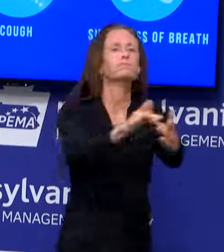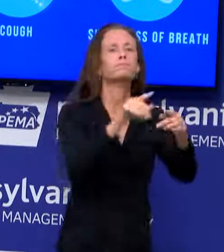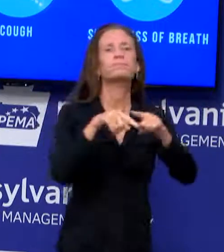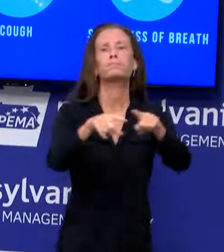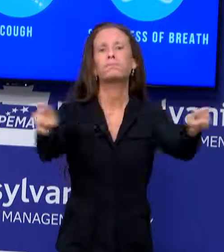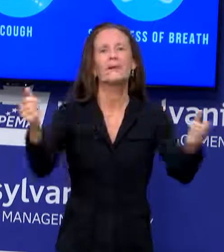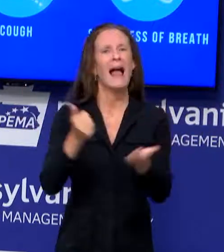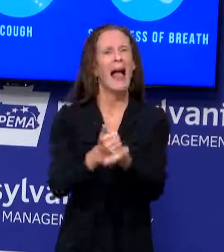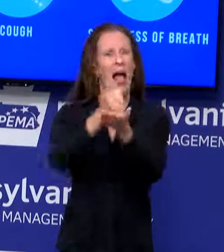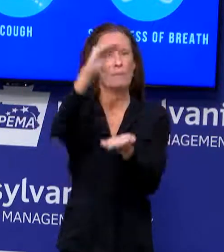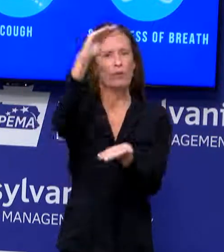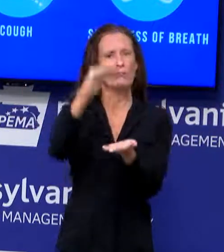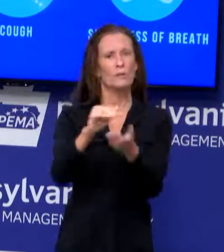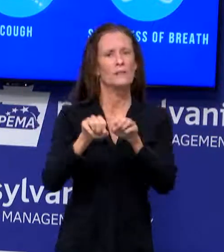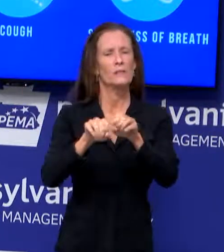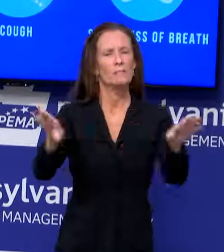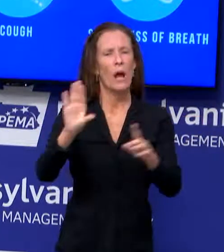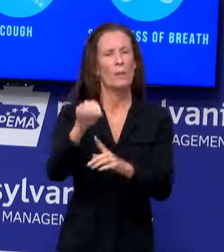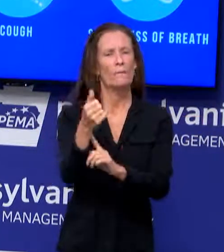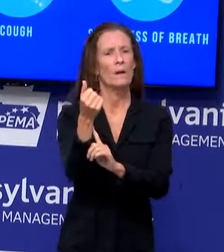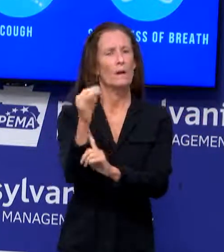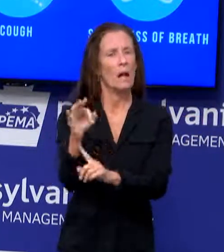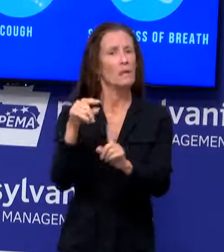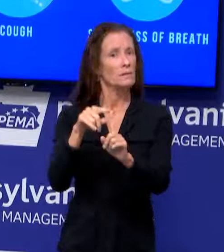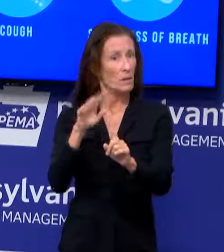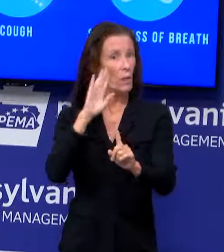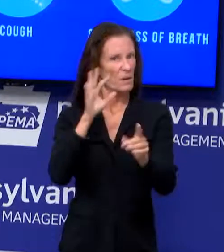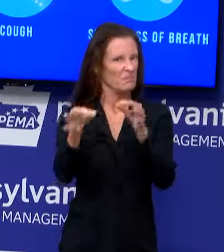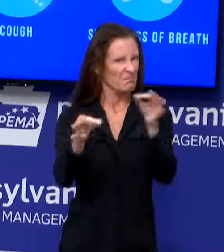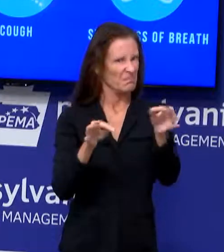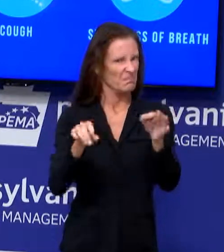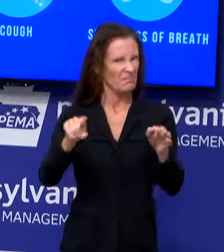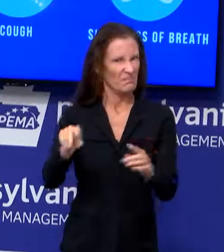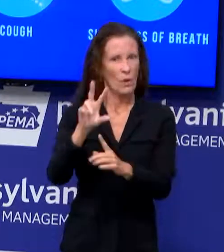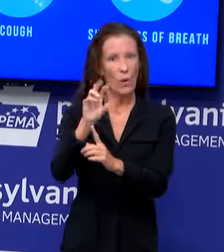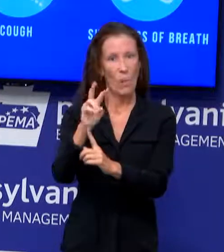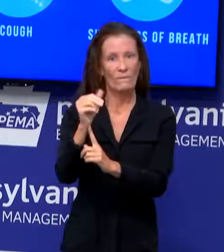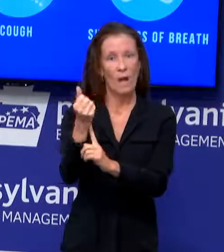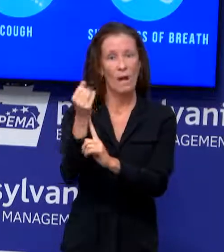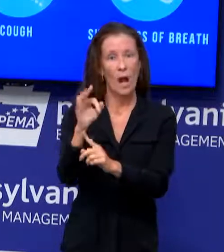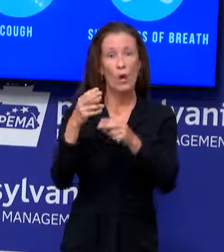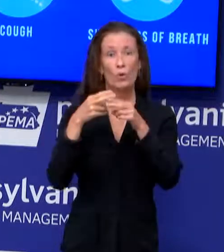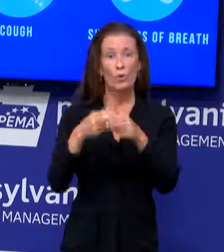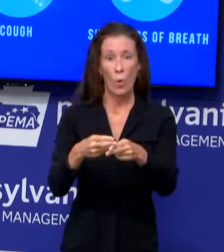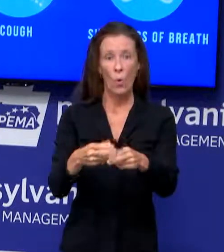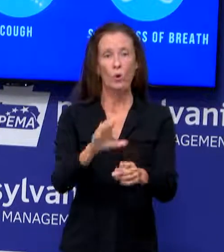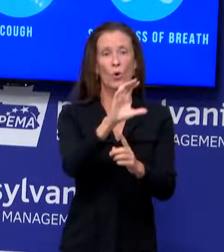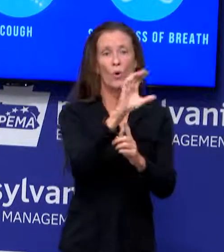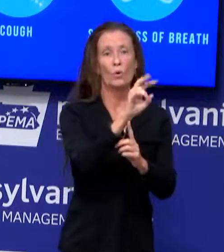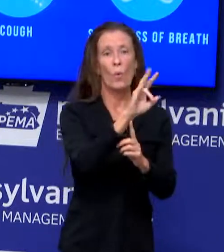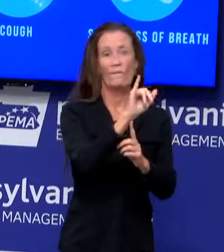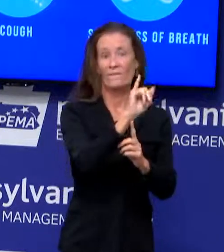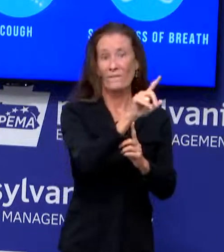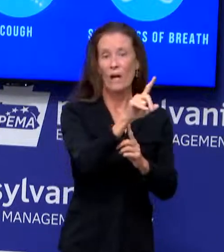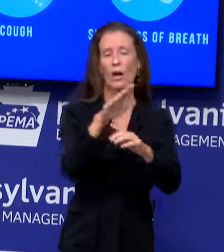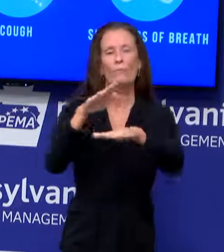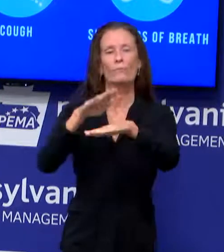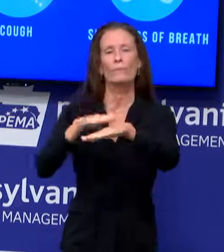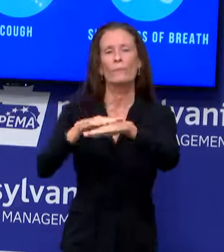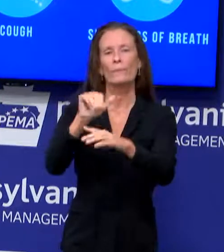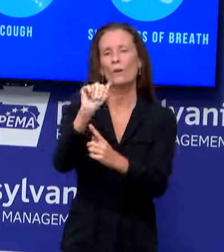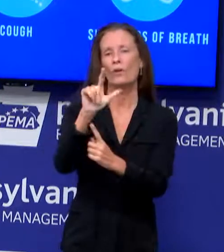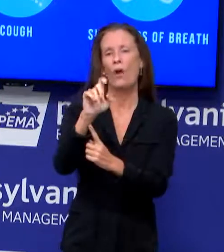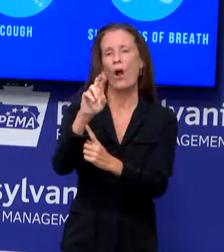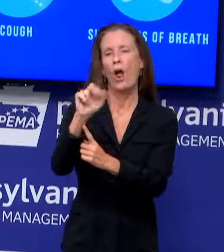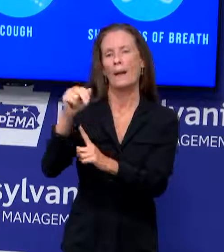to announce that we will be able to provide the COVID Alert PA application to Pennsylvanians